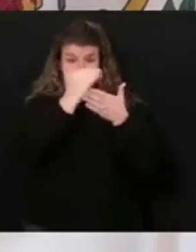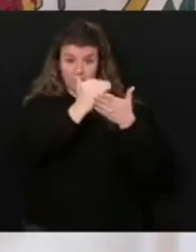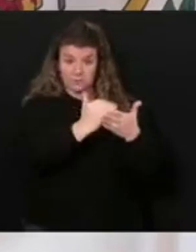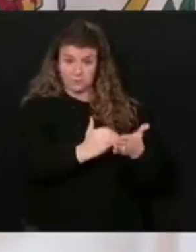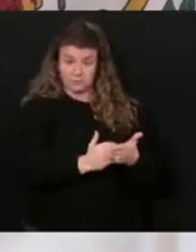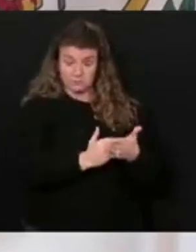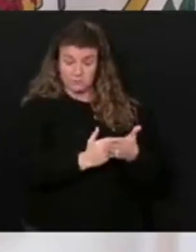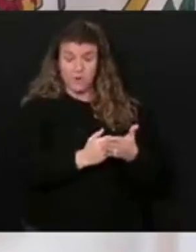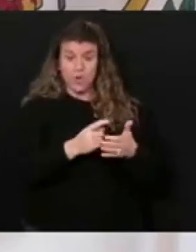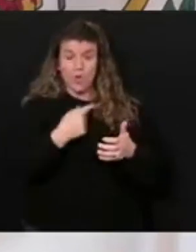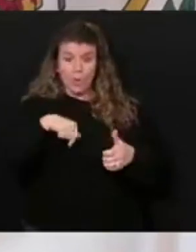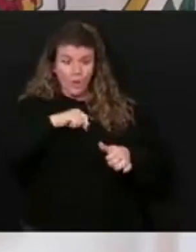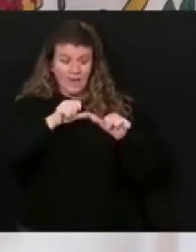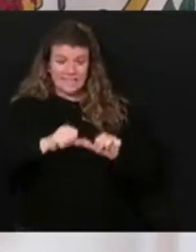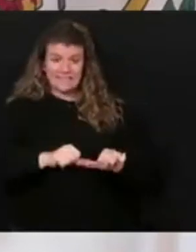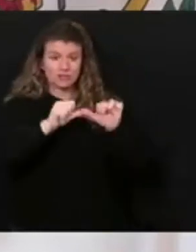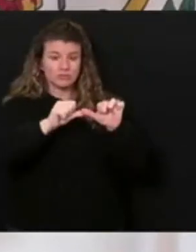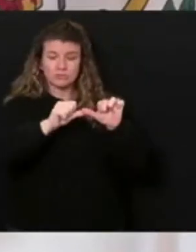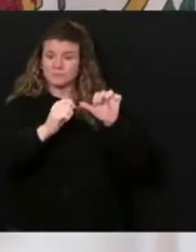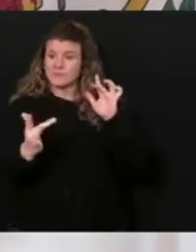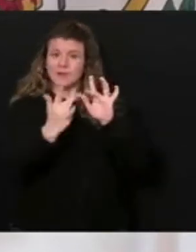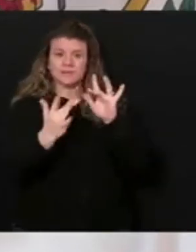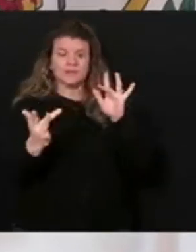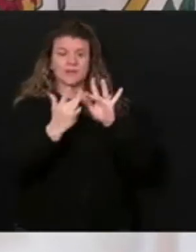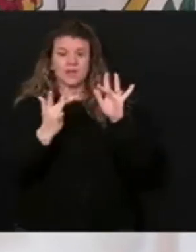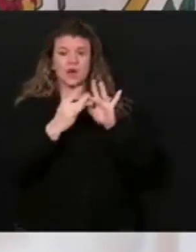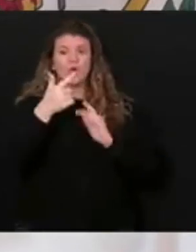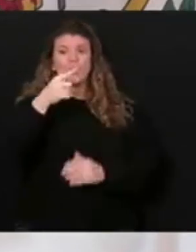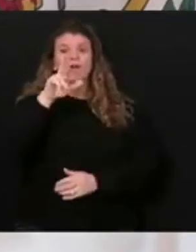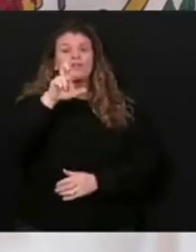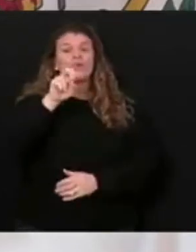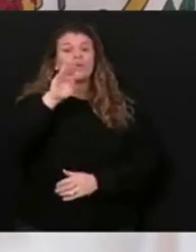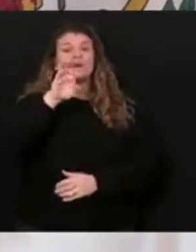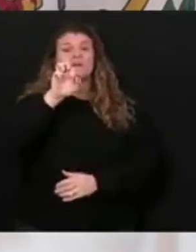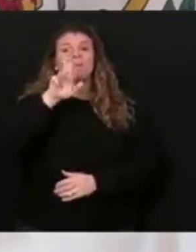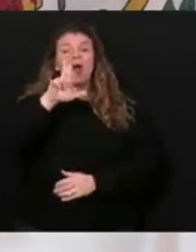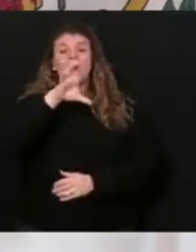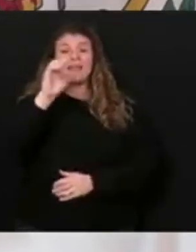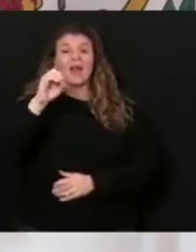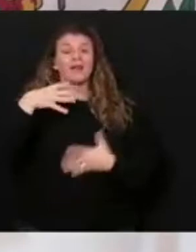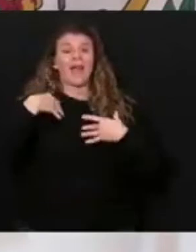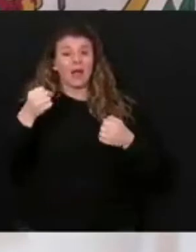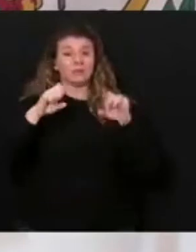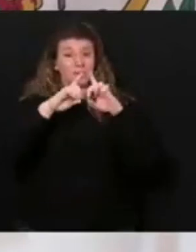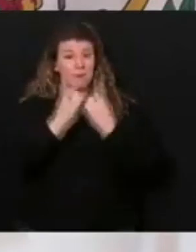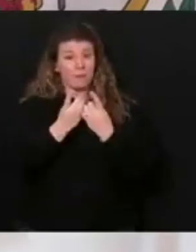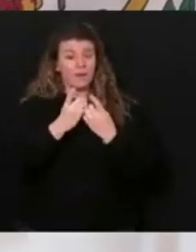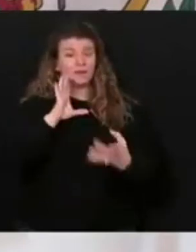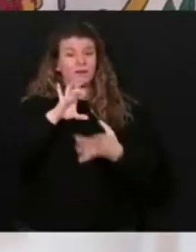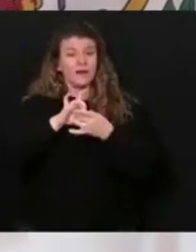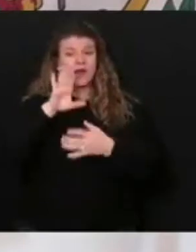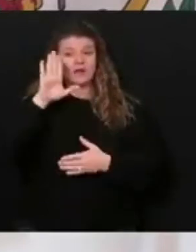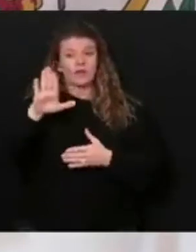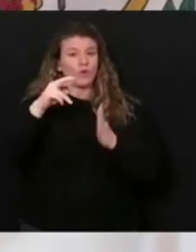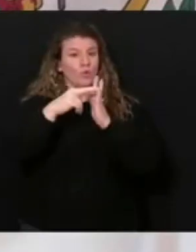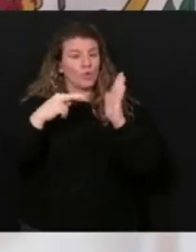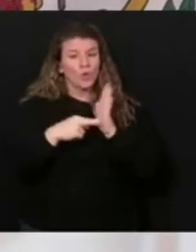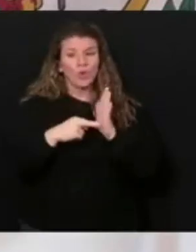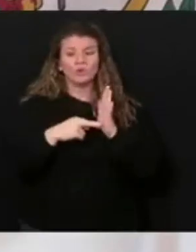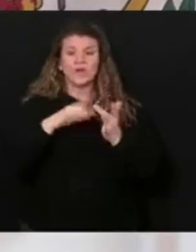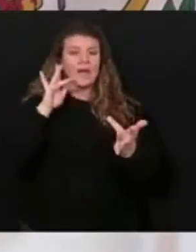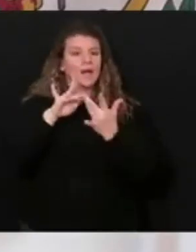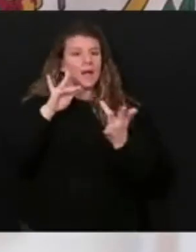We continue to be in constant contact with the Greenbrier County Health Department regarding the guidelines, contact tracing,